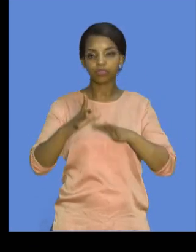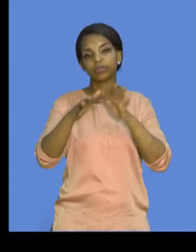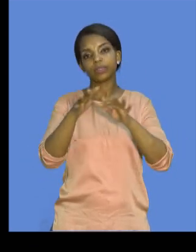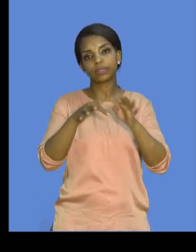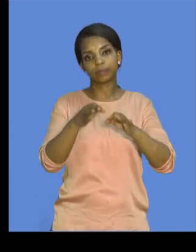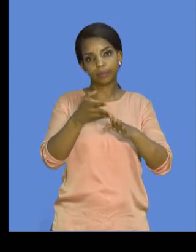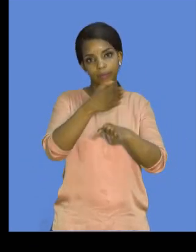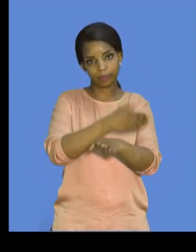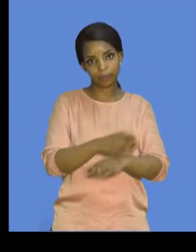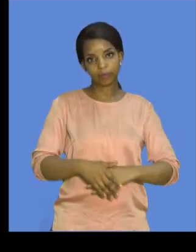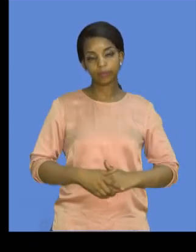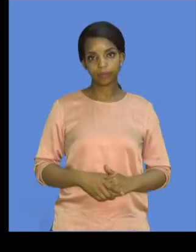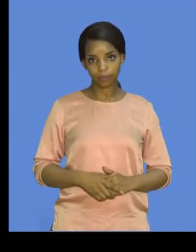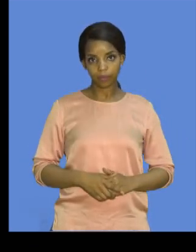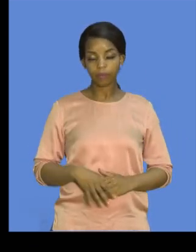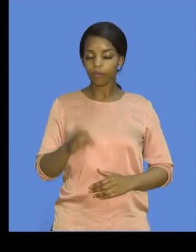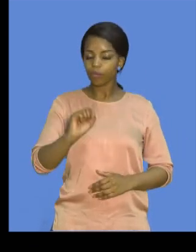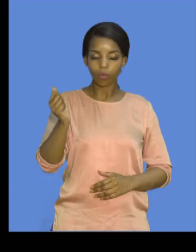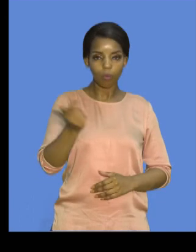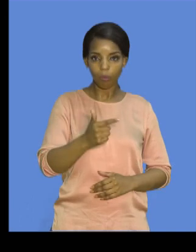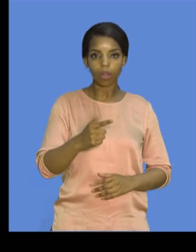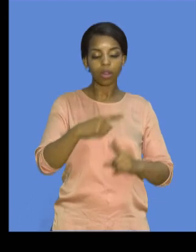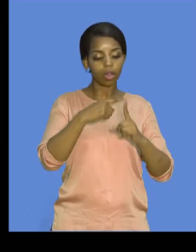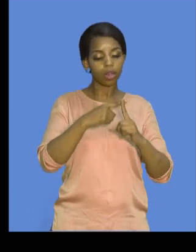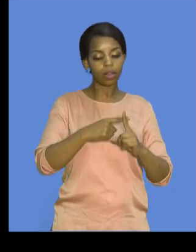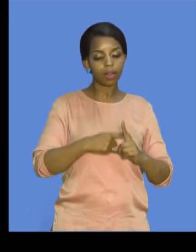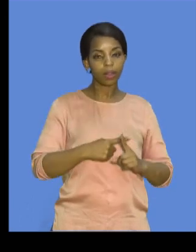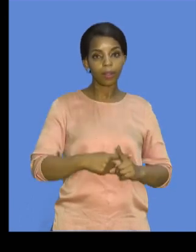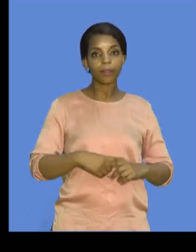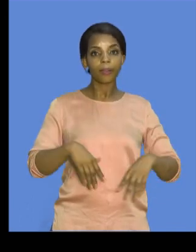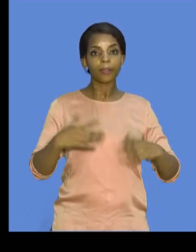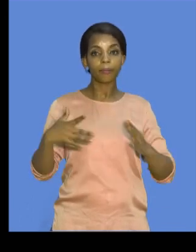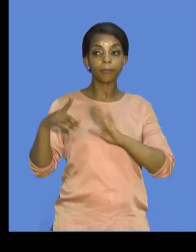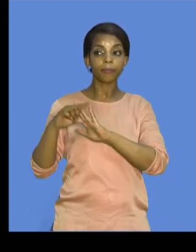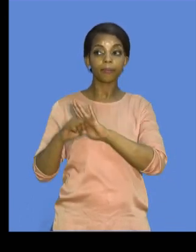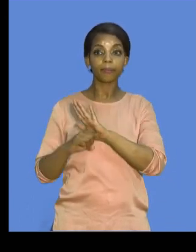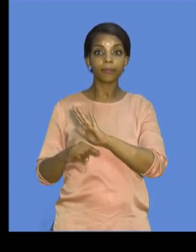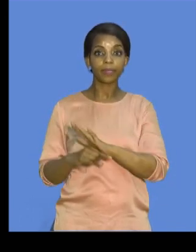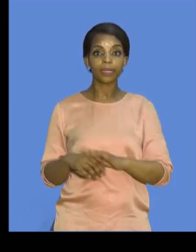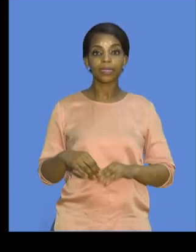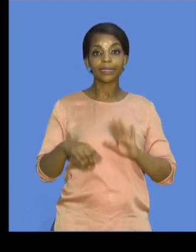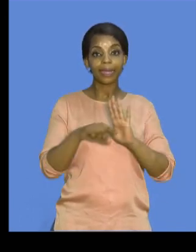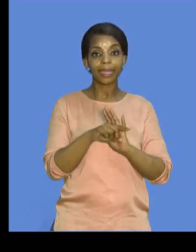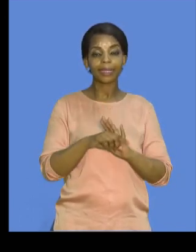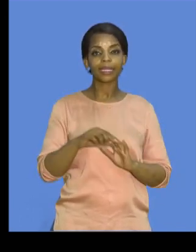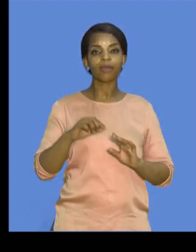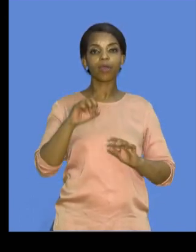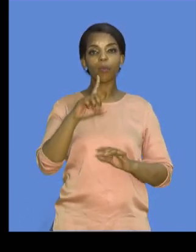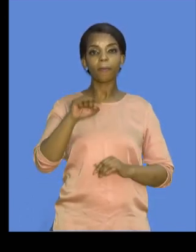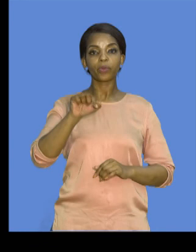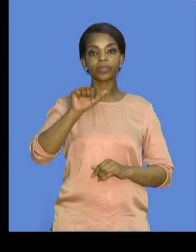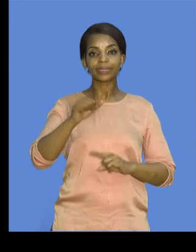law of conservation of energy. And all electrons have got the same charge, which is a constant, negative 1,6 times